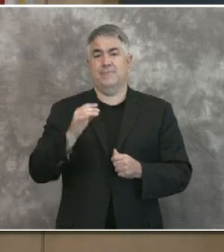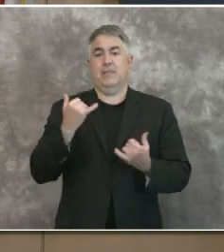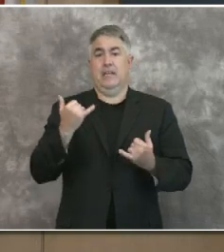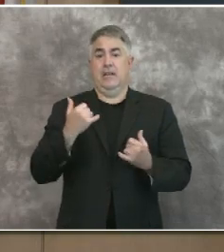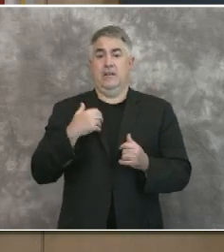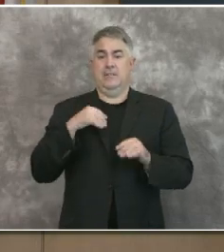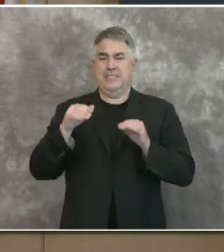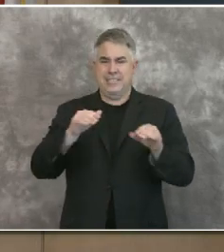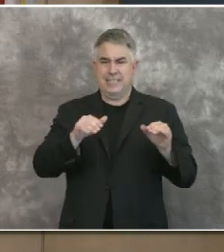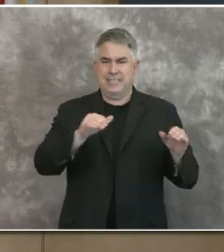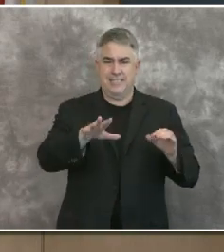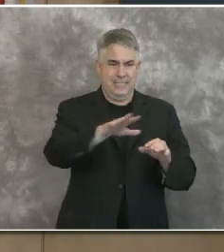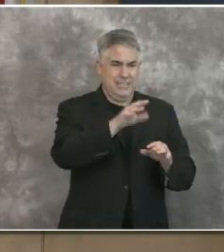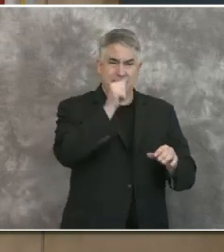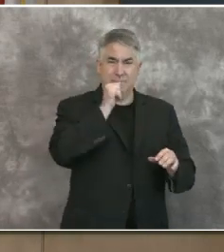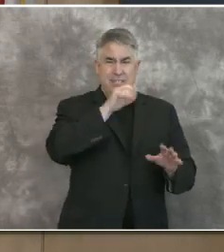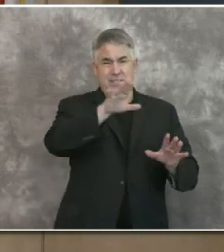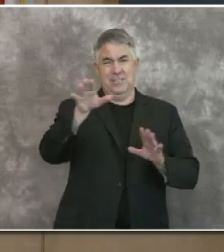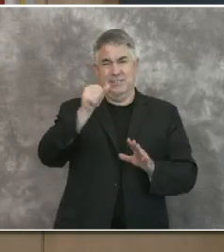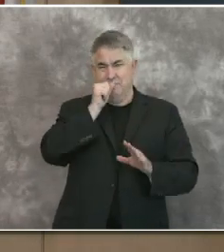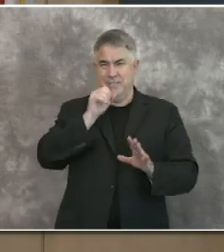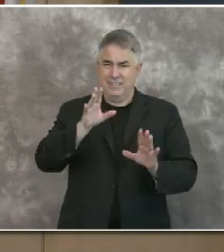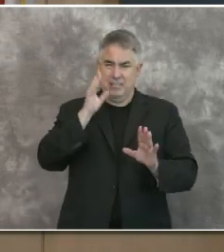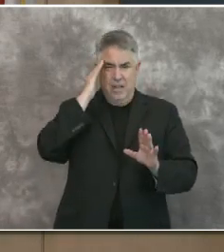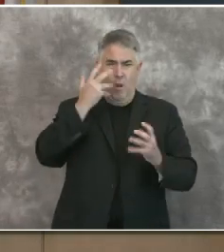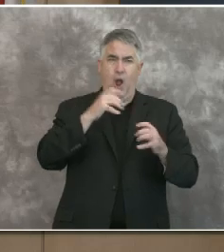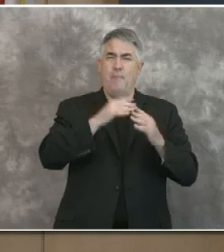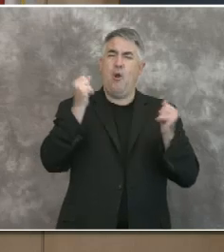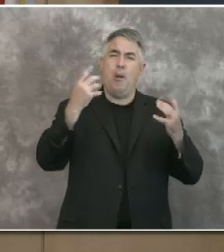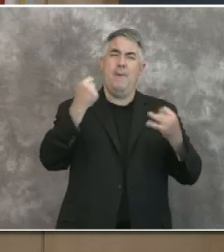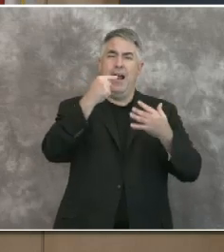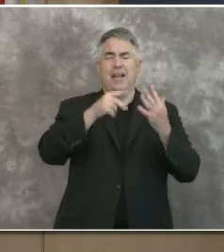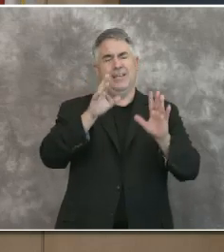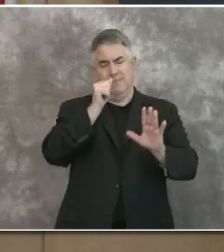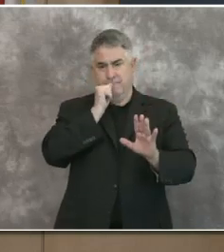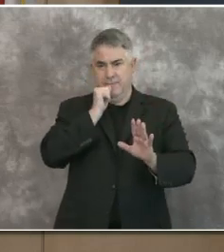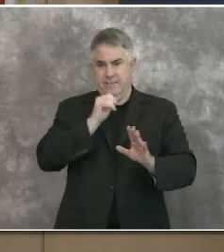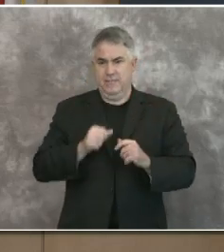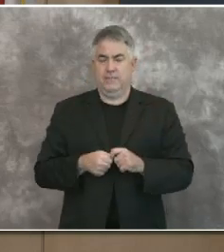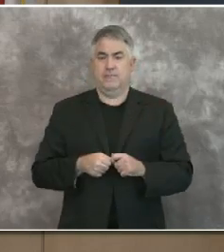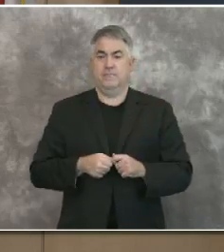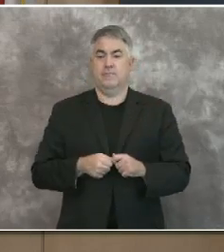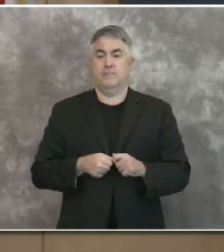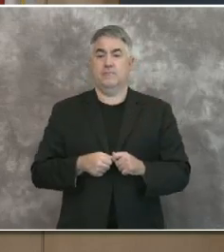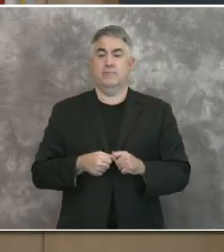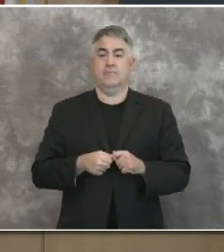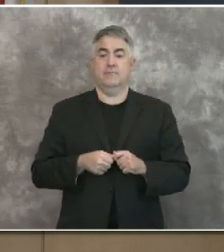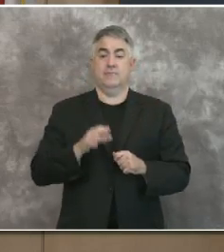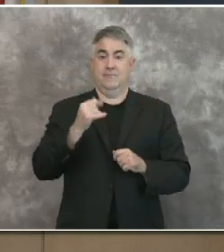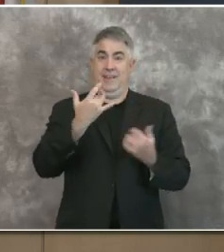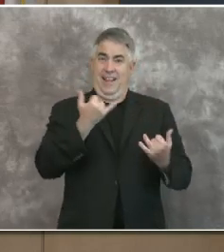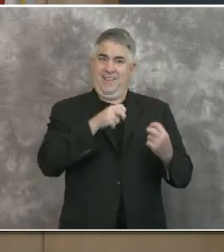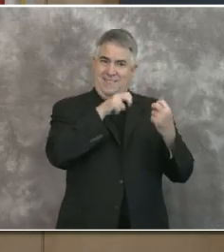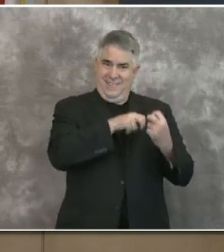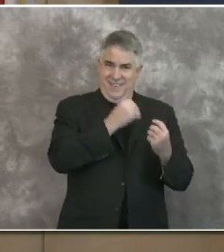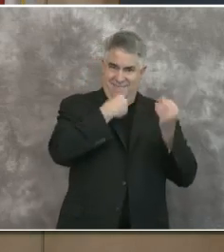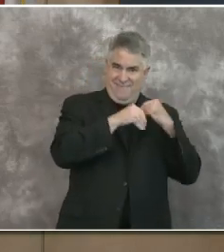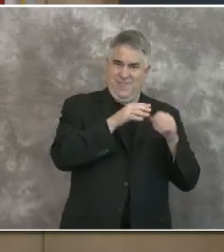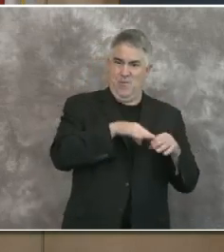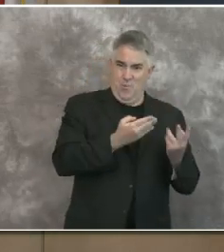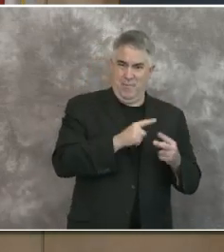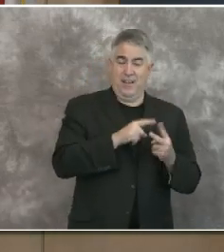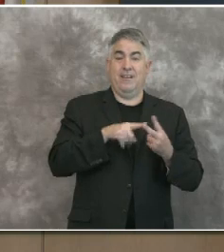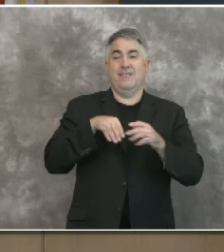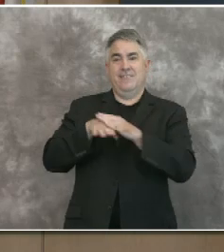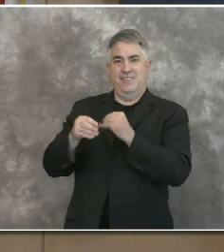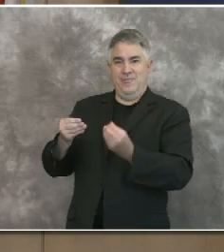patience. When we have an industry that we are able to move forward with reopening, in this case, dine-in restaurant and in-person retail,